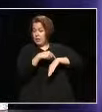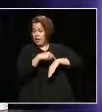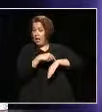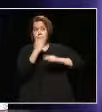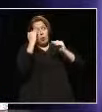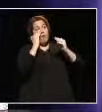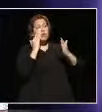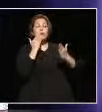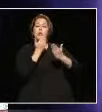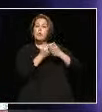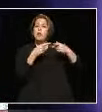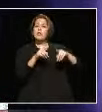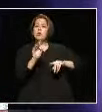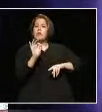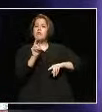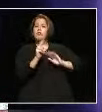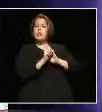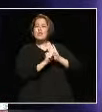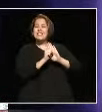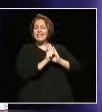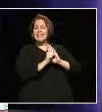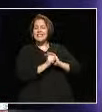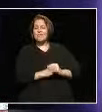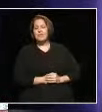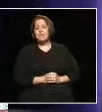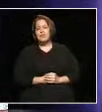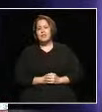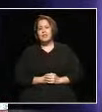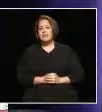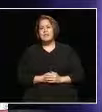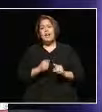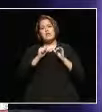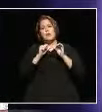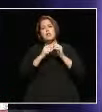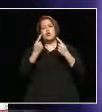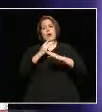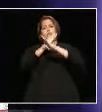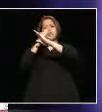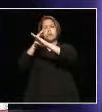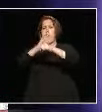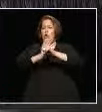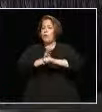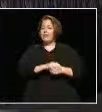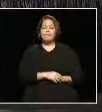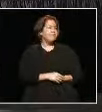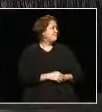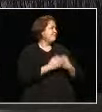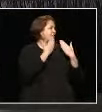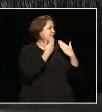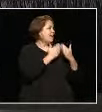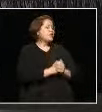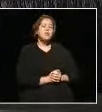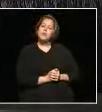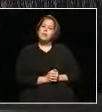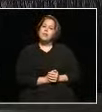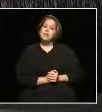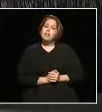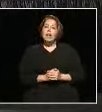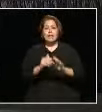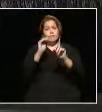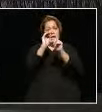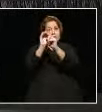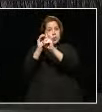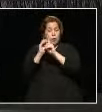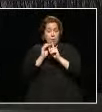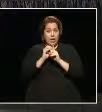well during the flu season, as well as we continue to fight off the COVID. Great, thank you, Judge. And as a reminder,